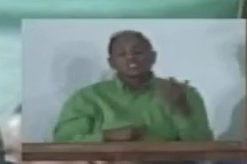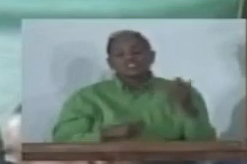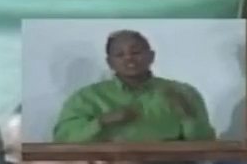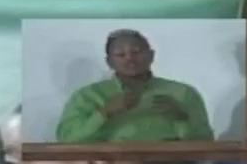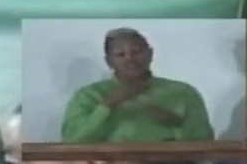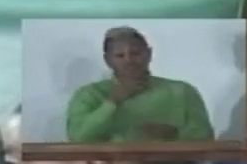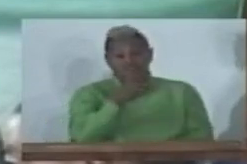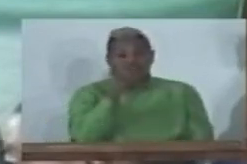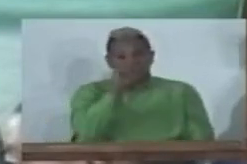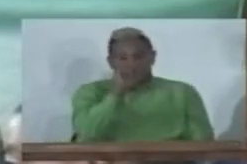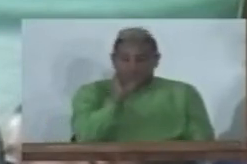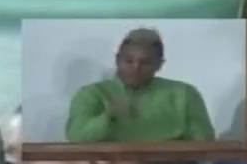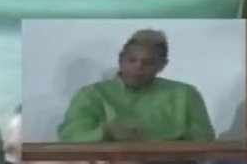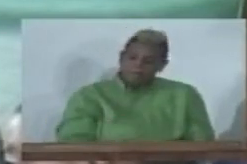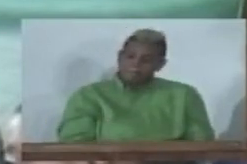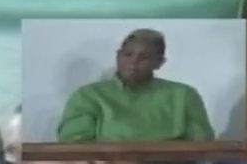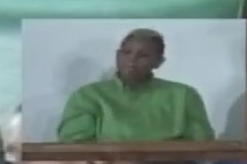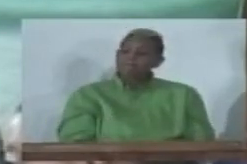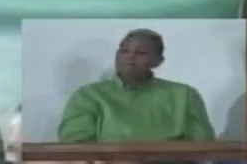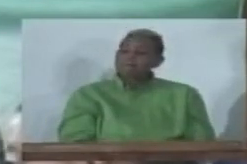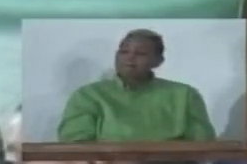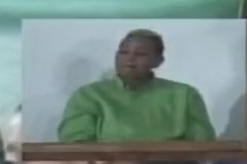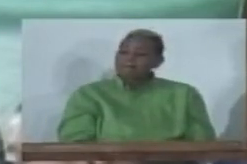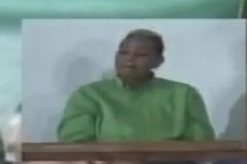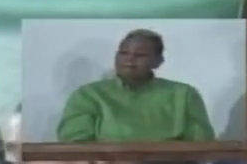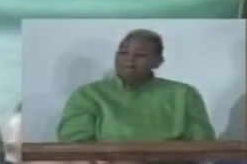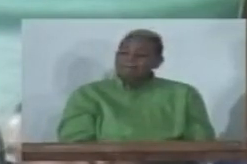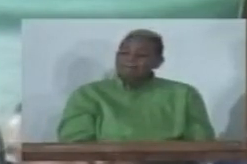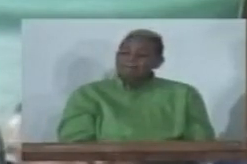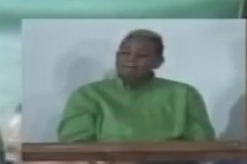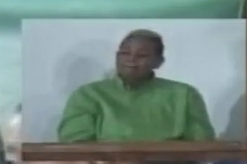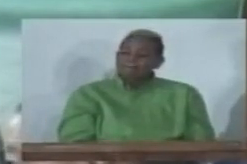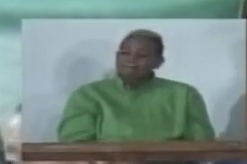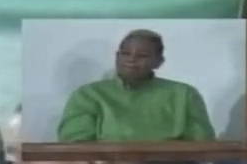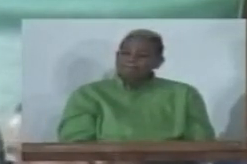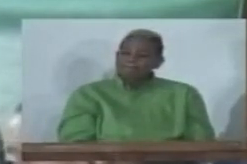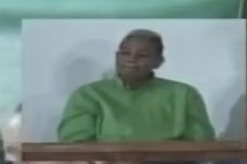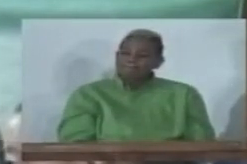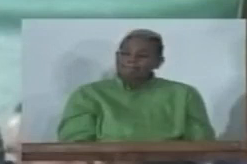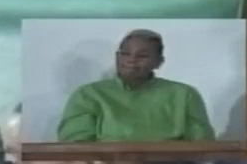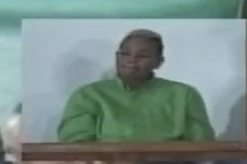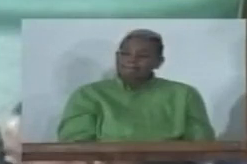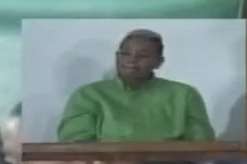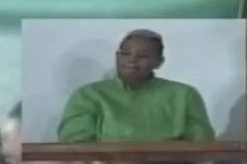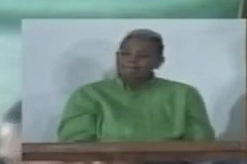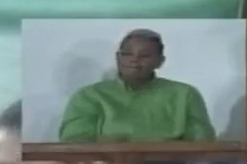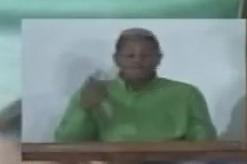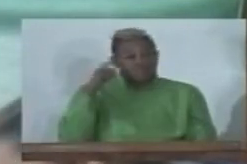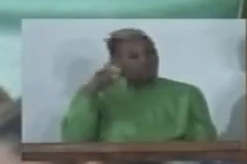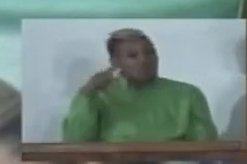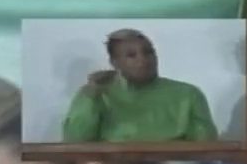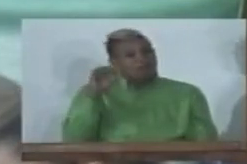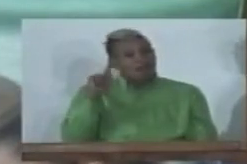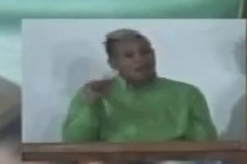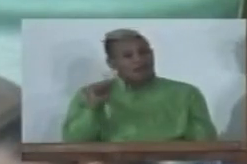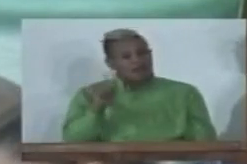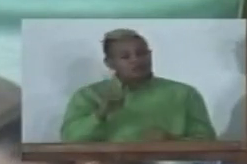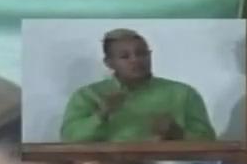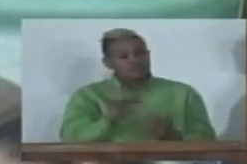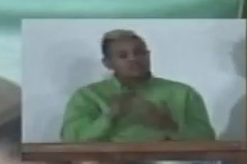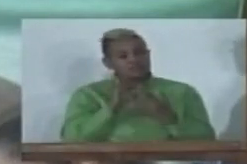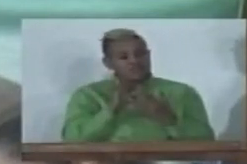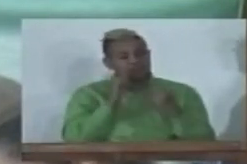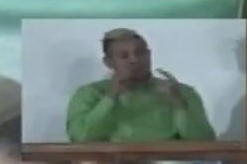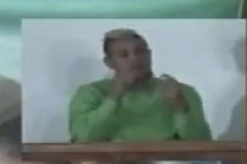airport. In order for PACAL, which we spoke of before, which is a special purpose vehicle registered